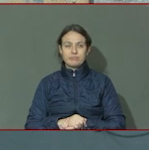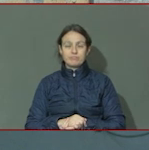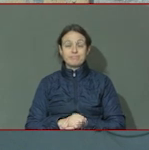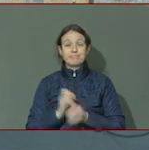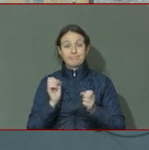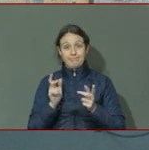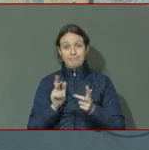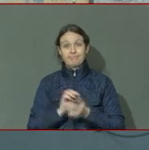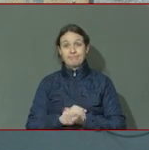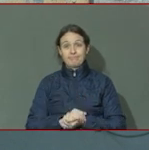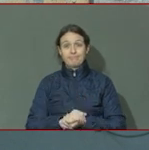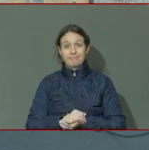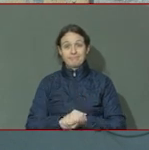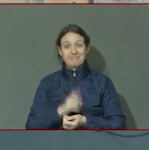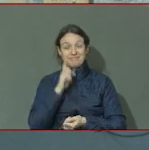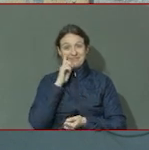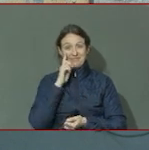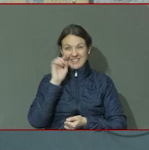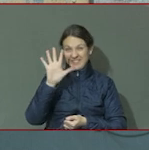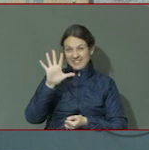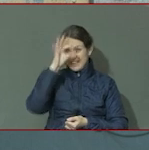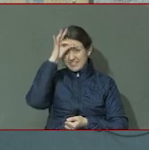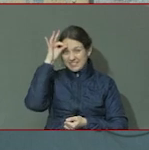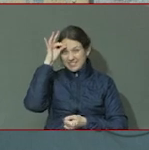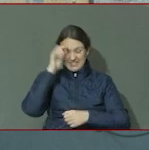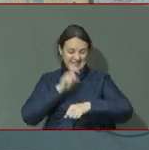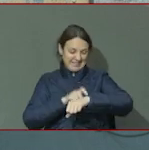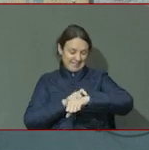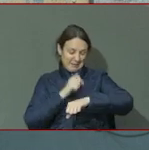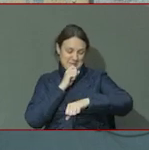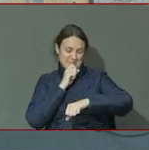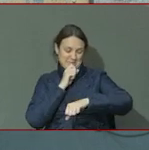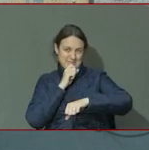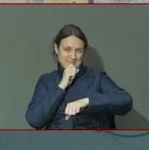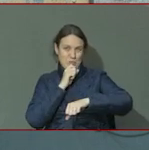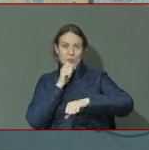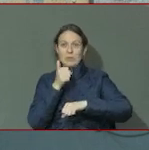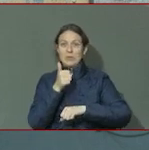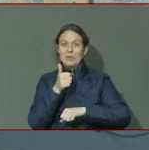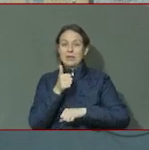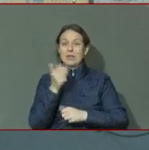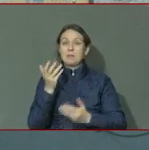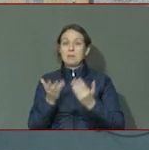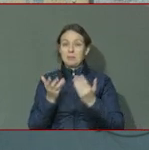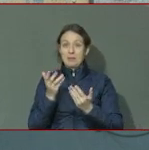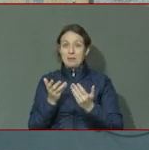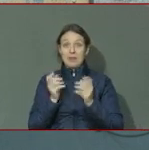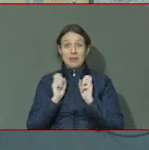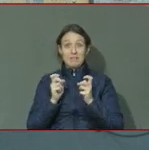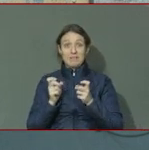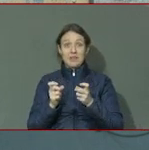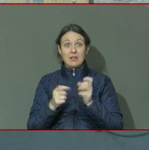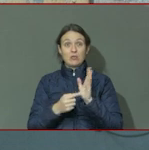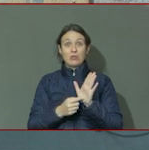Okay, I see there's some 5 minutes left, but now I'm just going to go with you quickly through the